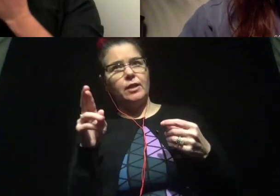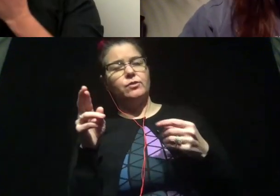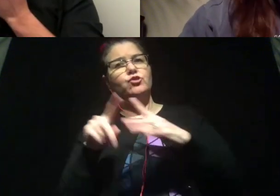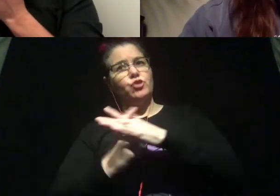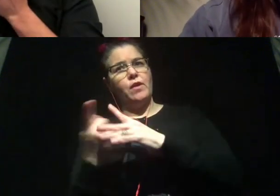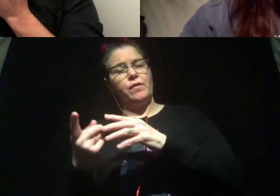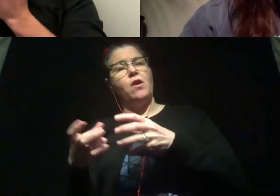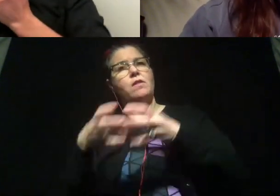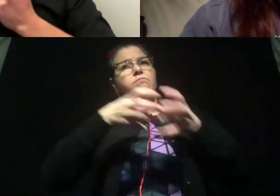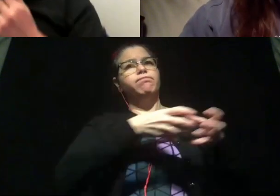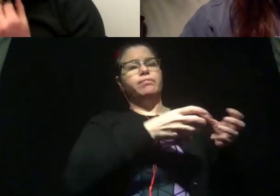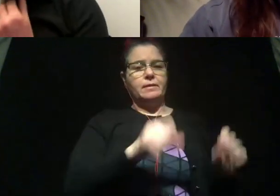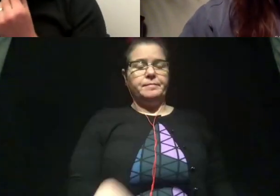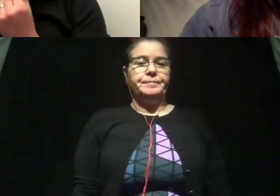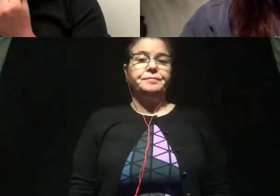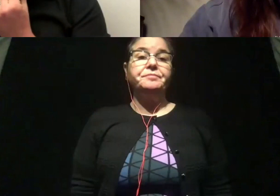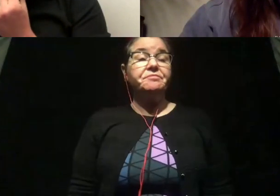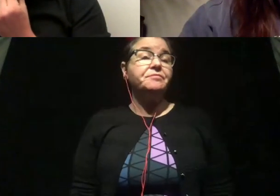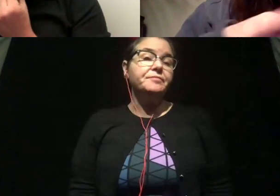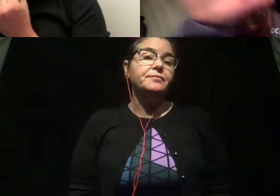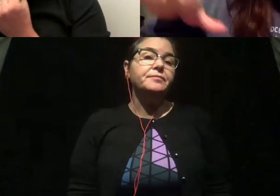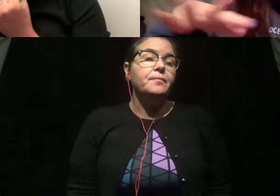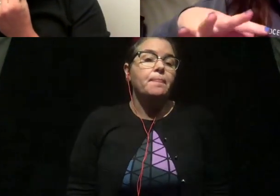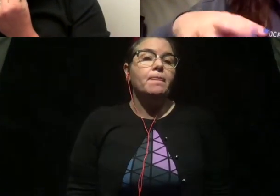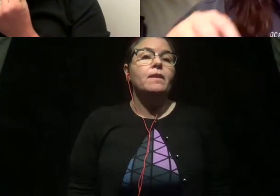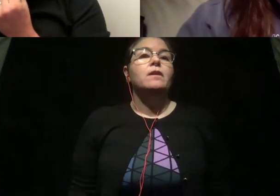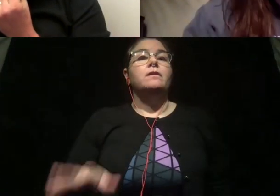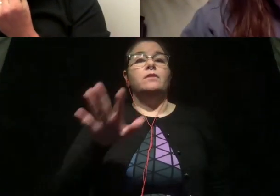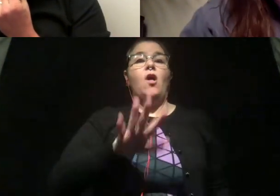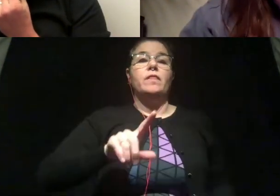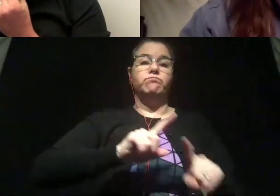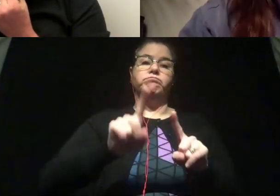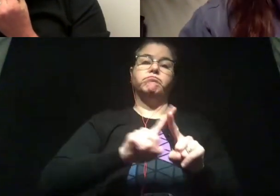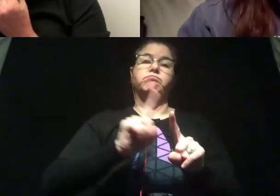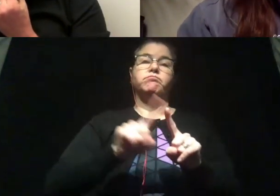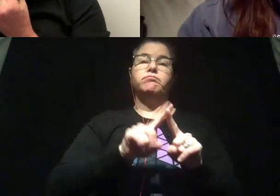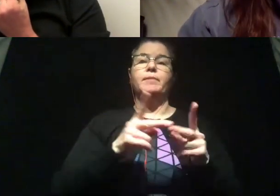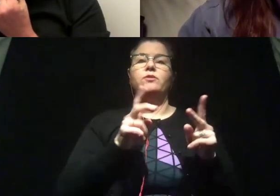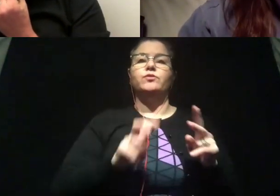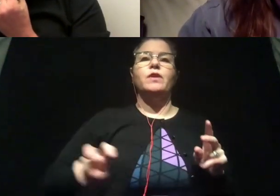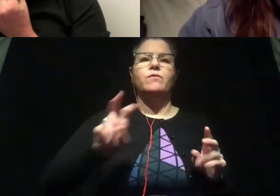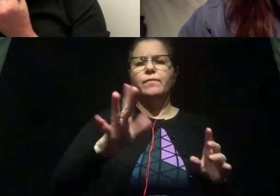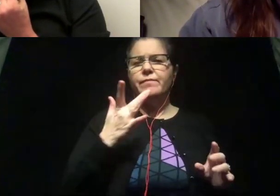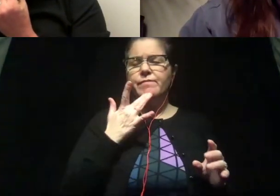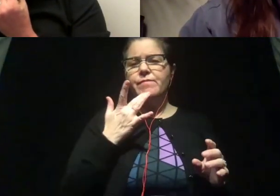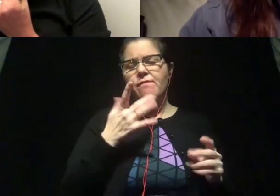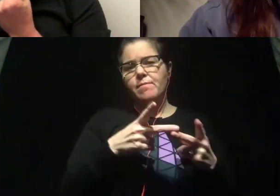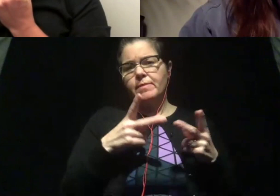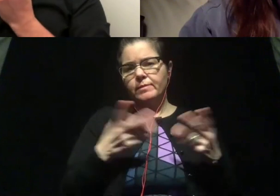land. Excellent question. Cool. Of all the places that you've traveled for science, what's the favorite place you've ever been?